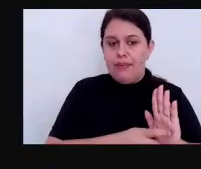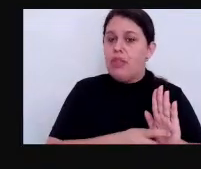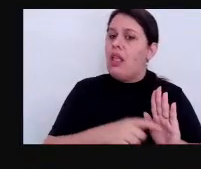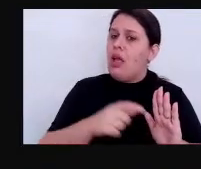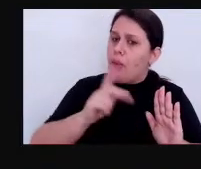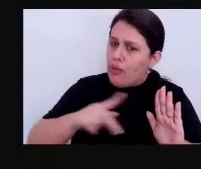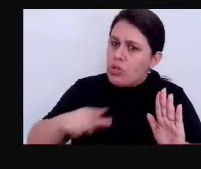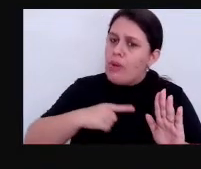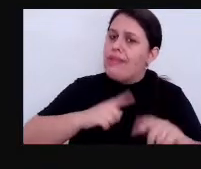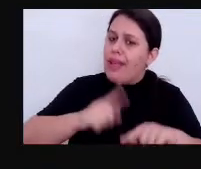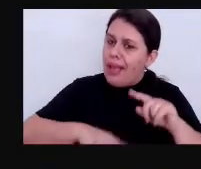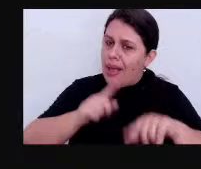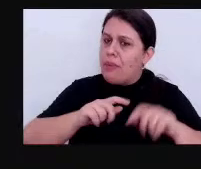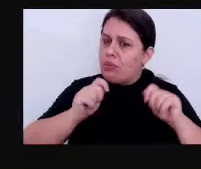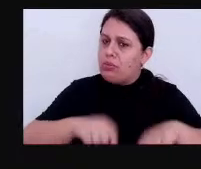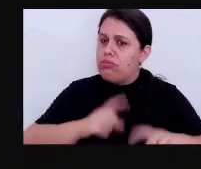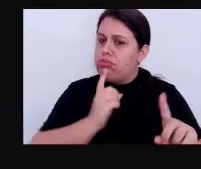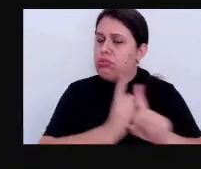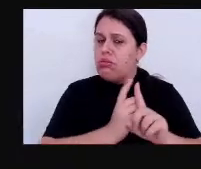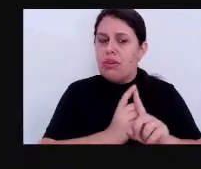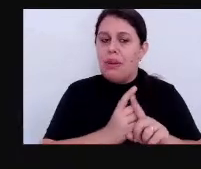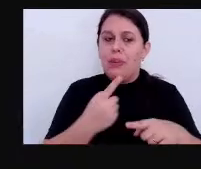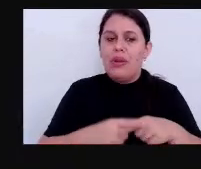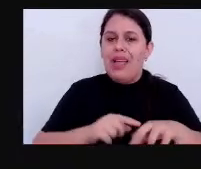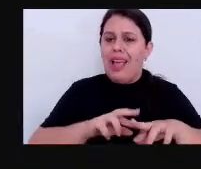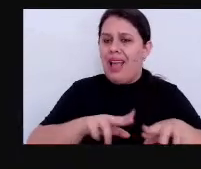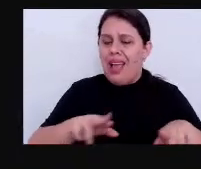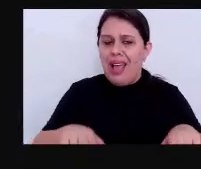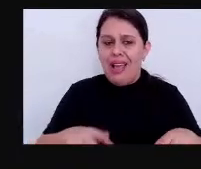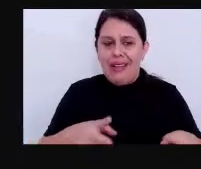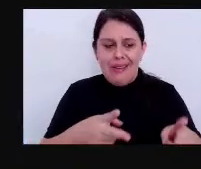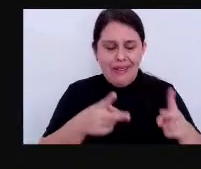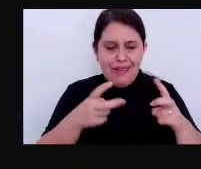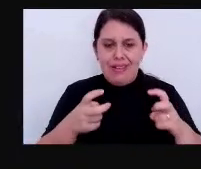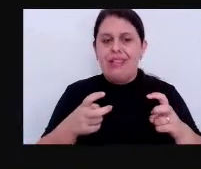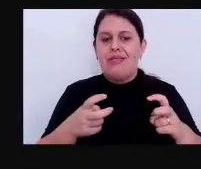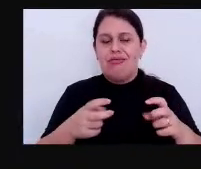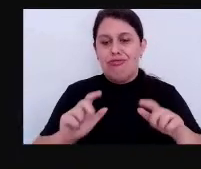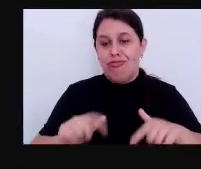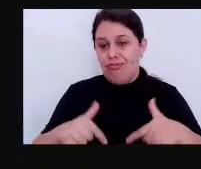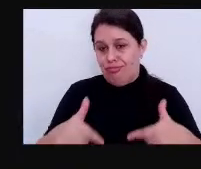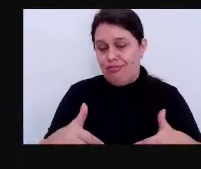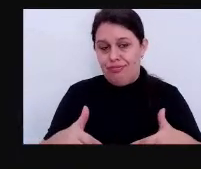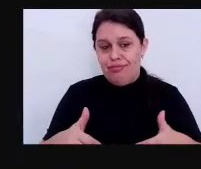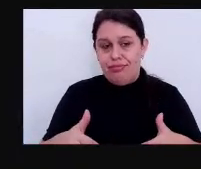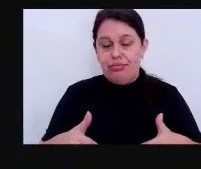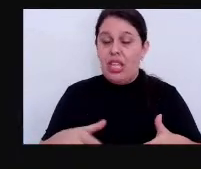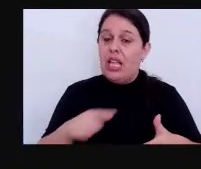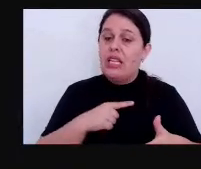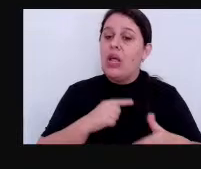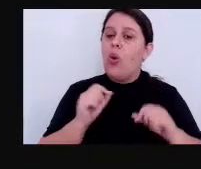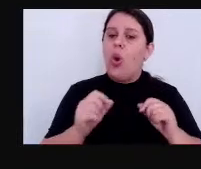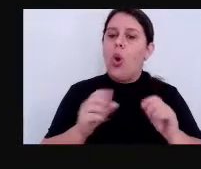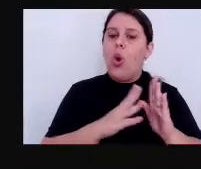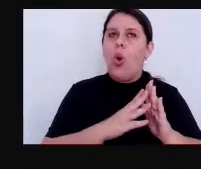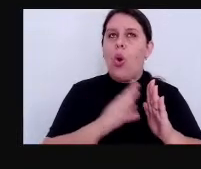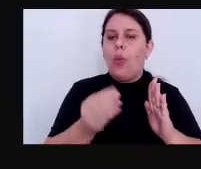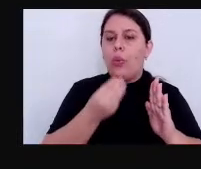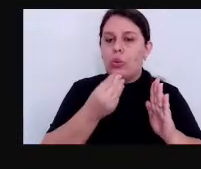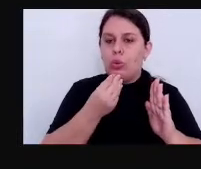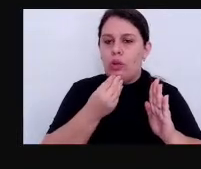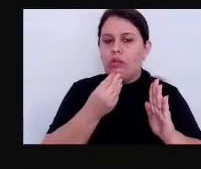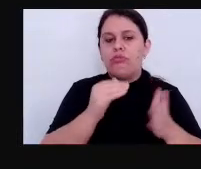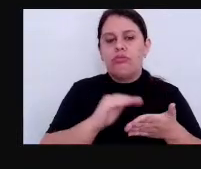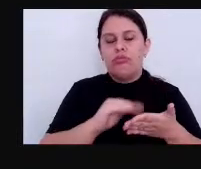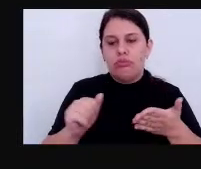I think we want to remove any temptation, any opportunity for students to actually engage with AI and get that help there. So,